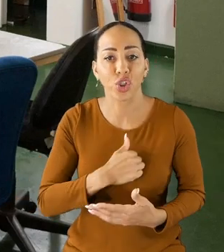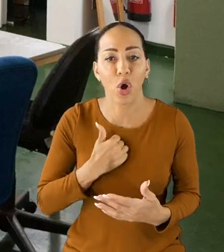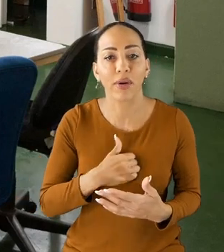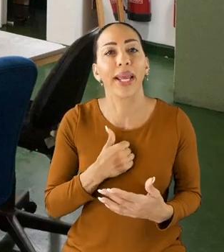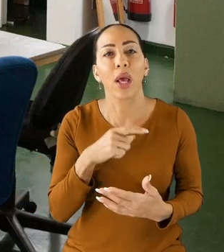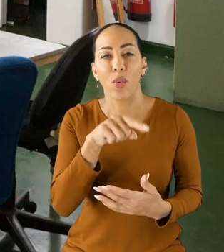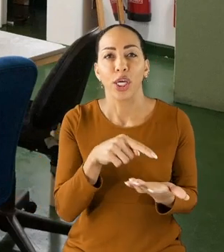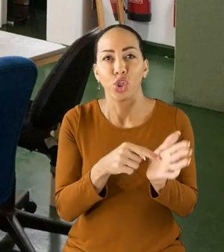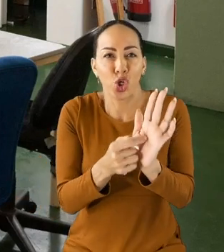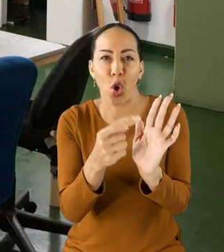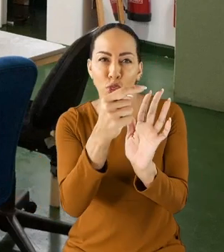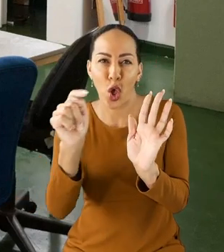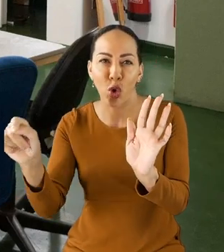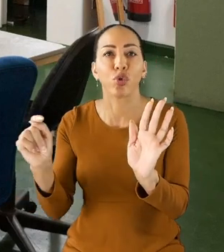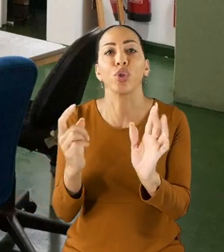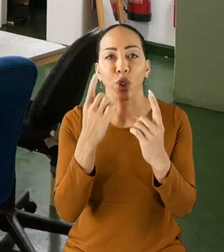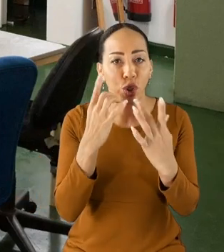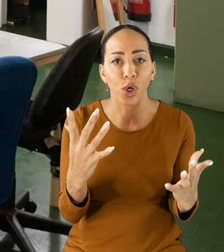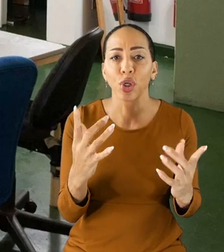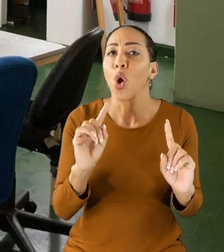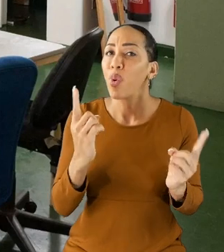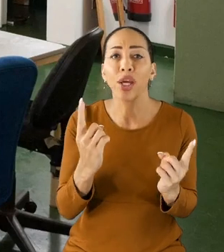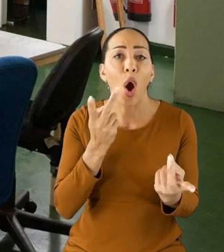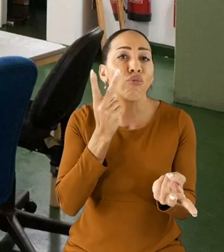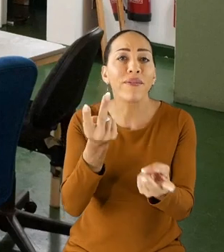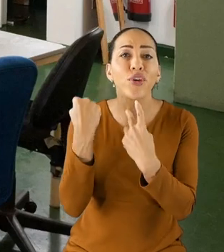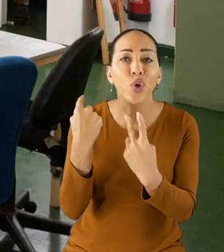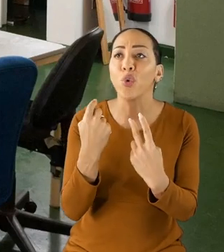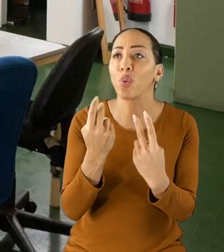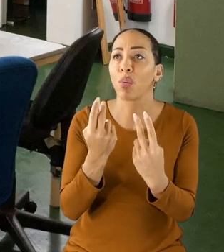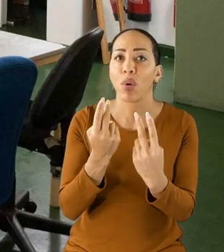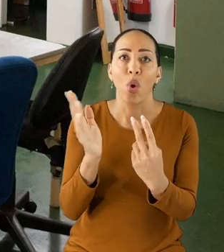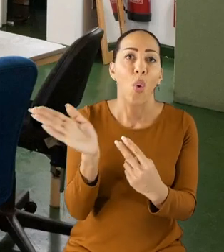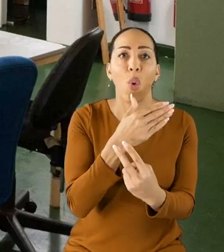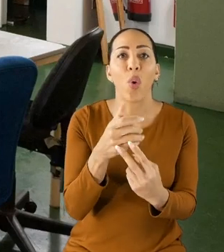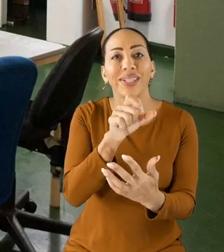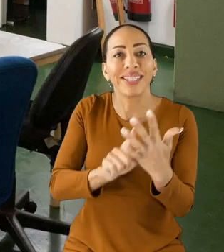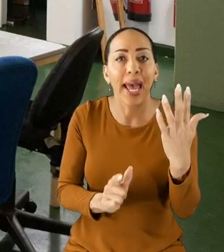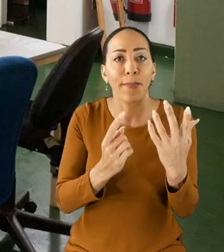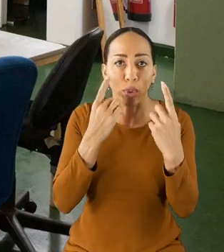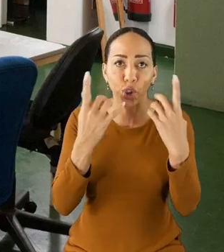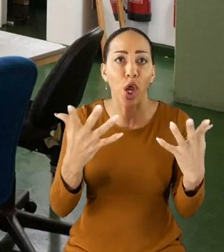that we really try and pinpoint, because we don't have loads of capacity to go out reviewing everything.